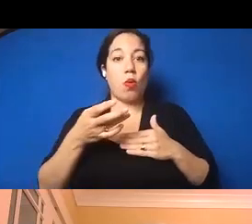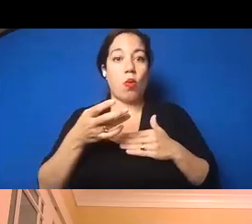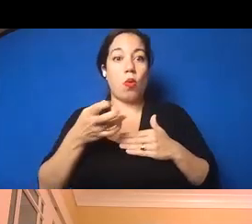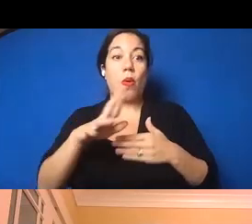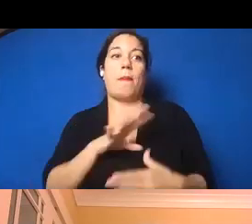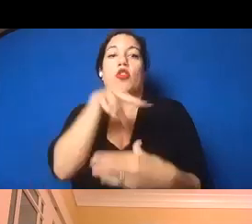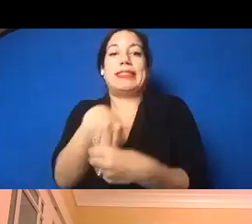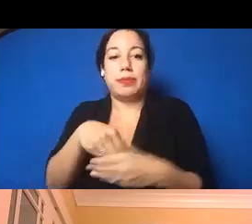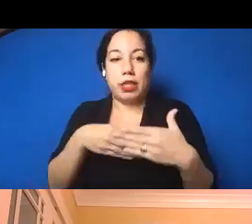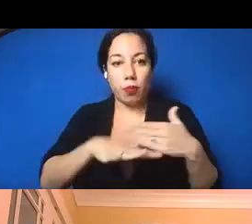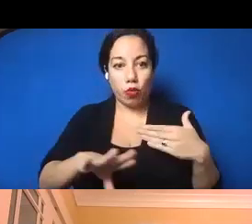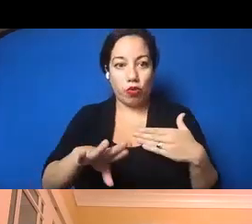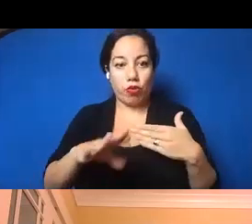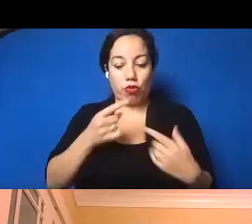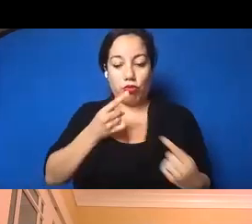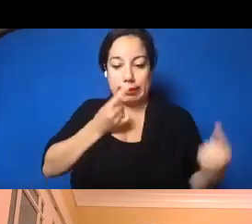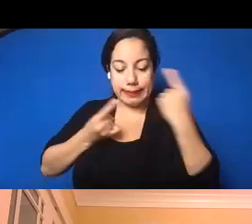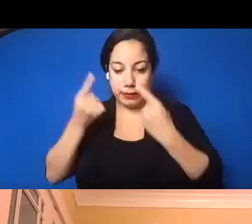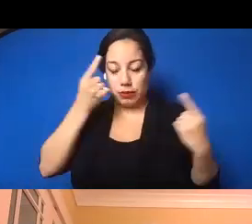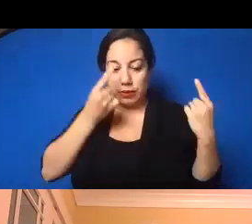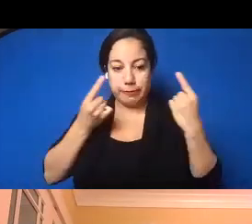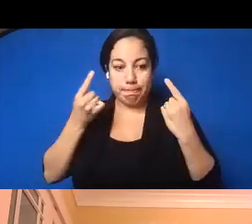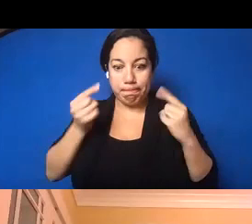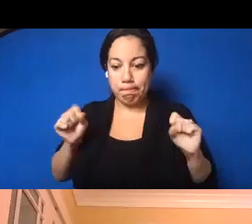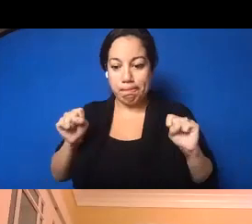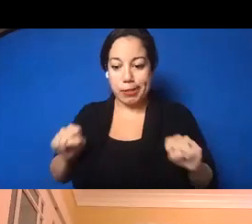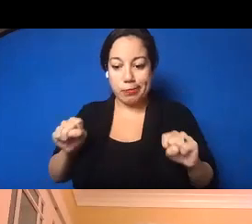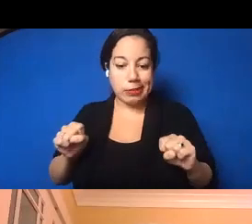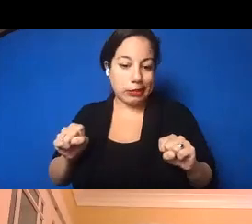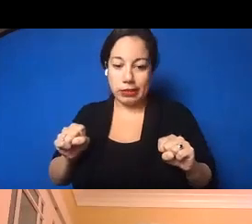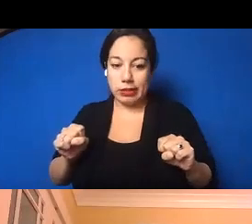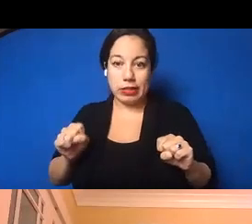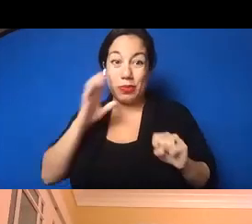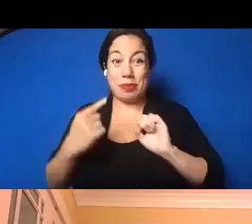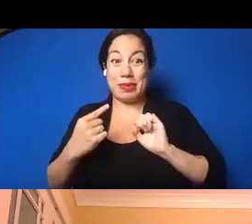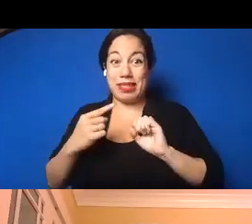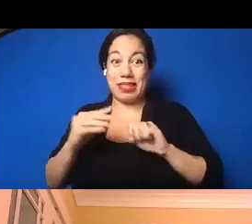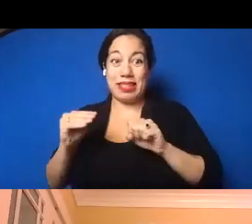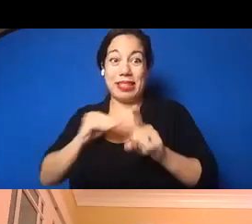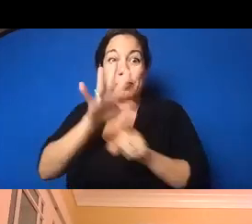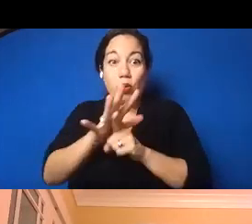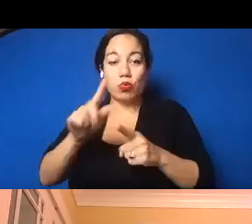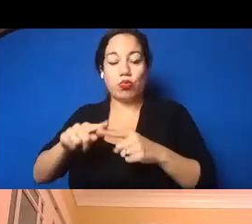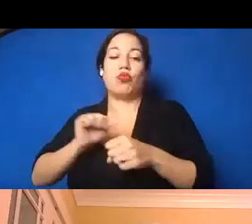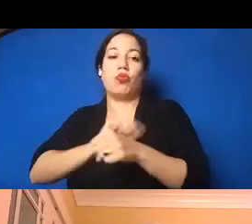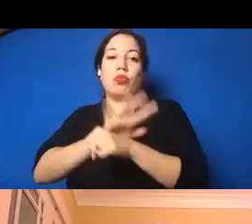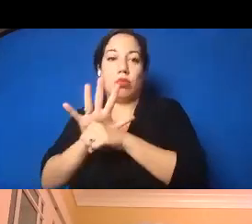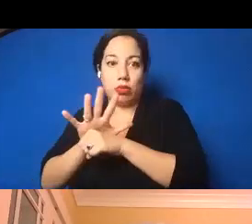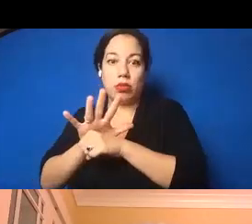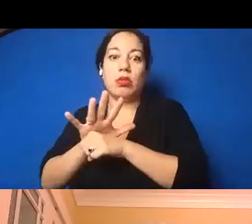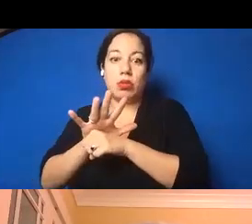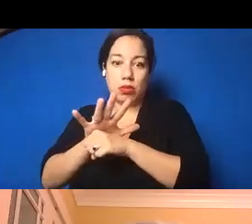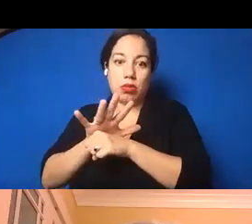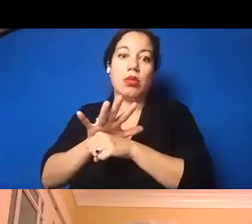birth are considering the possibility that they will be exposed to COVID-19 if they go into